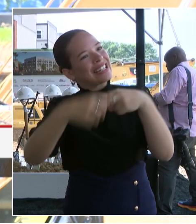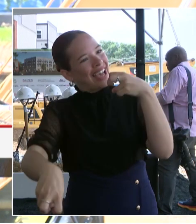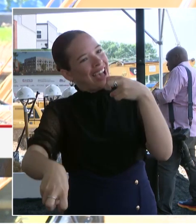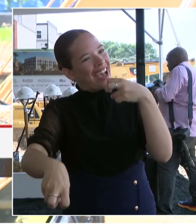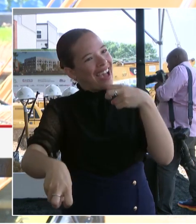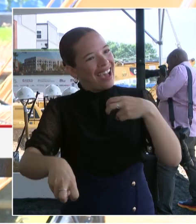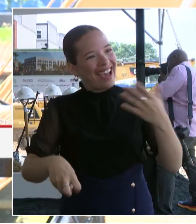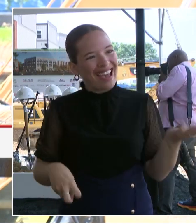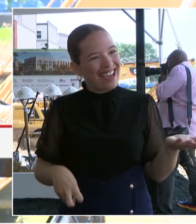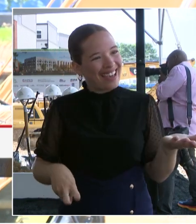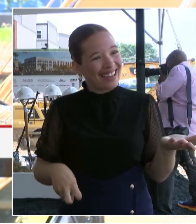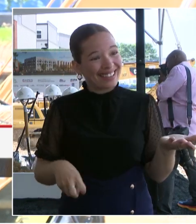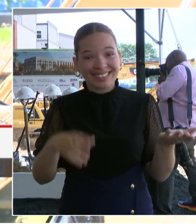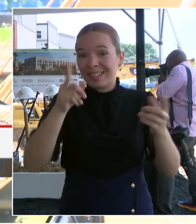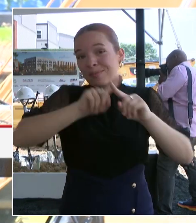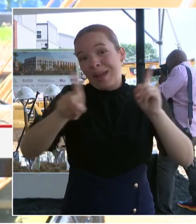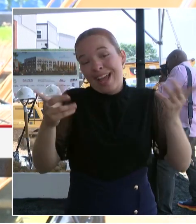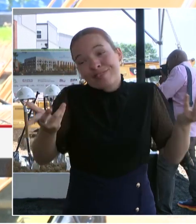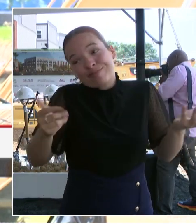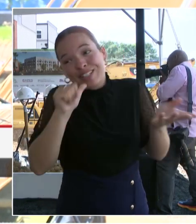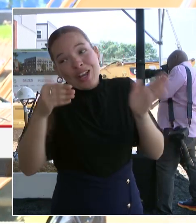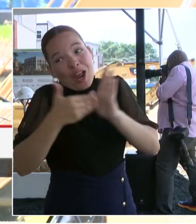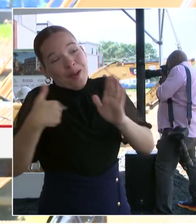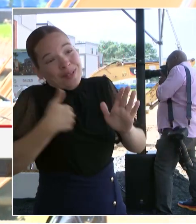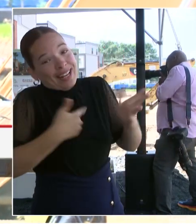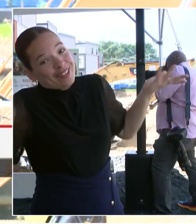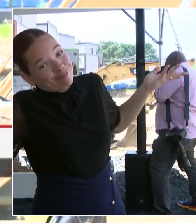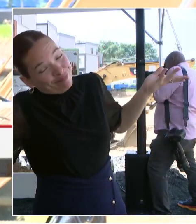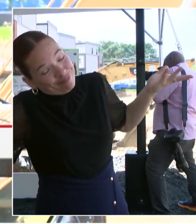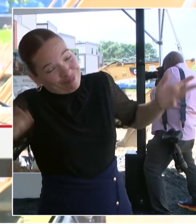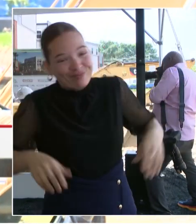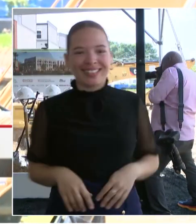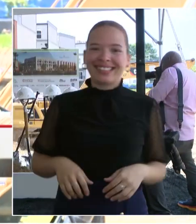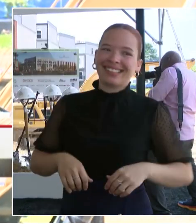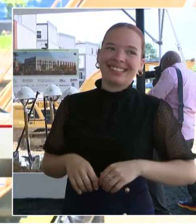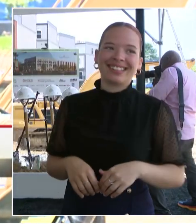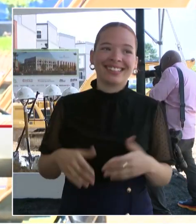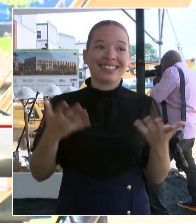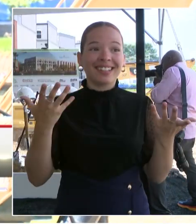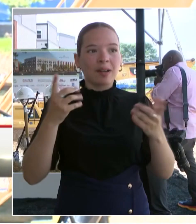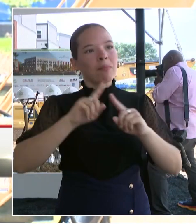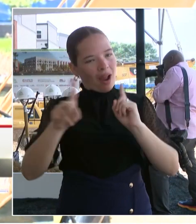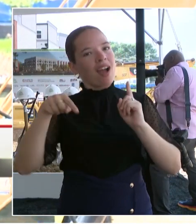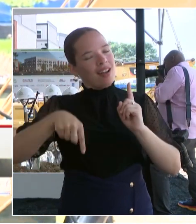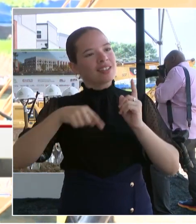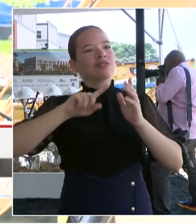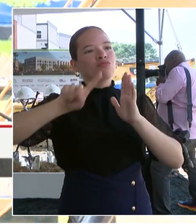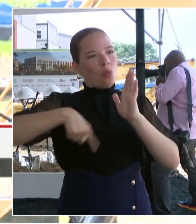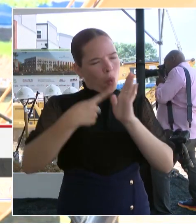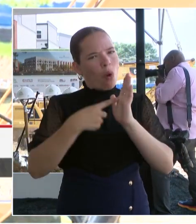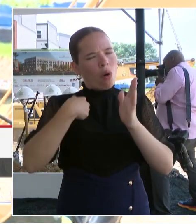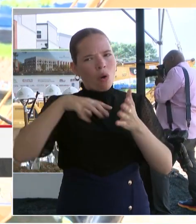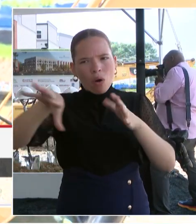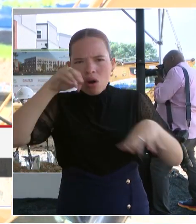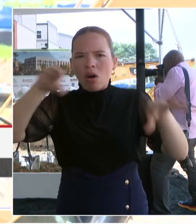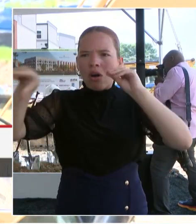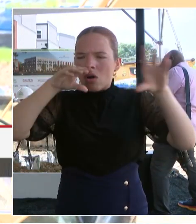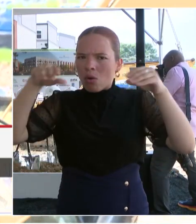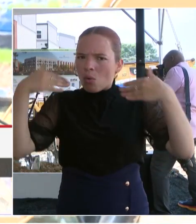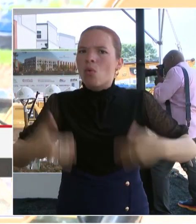But it was one where I learned every skill that I need to lead this